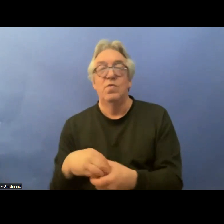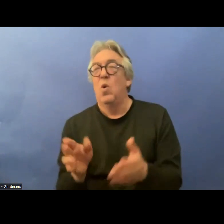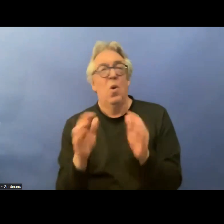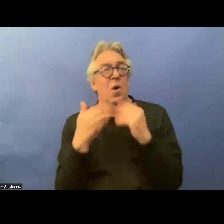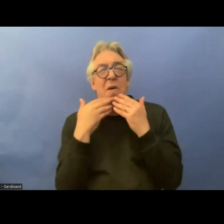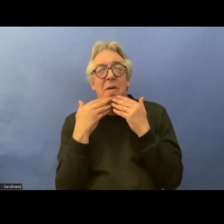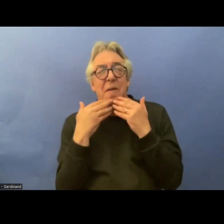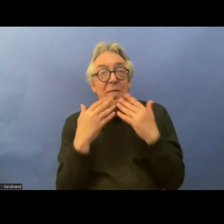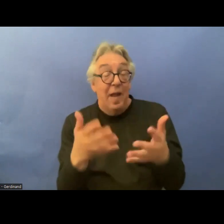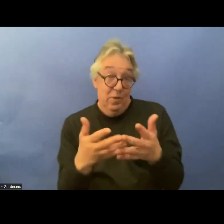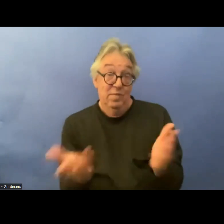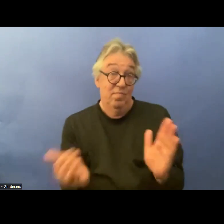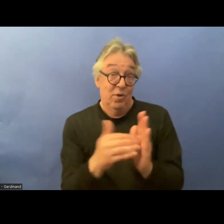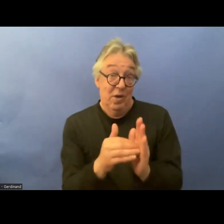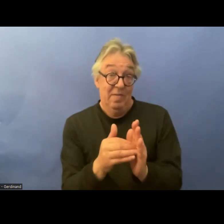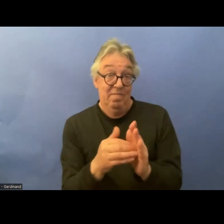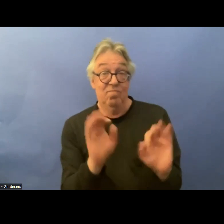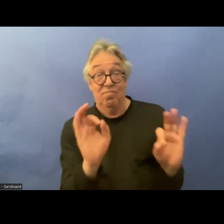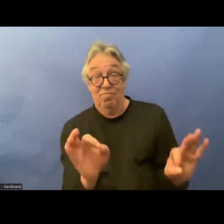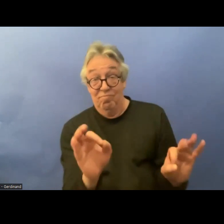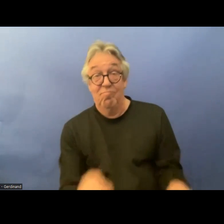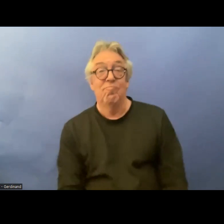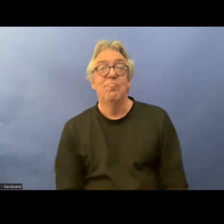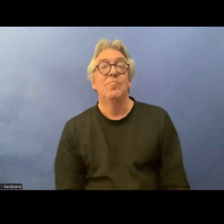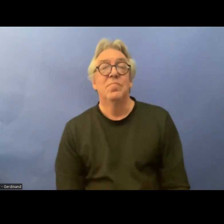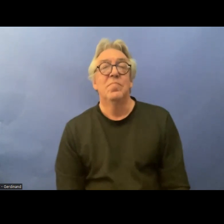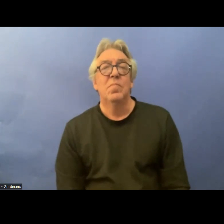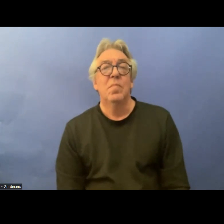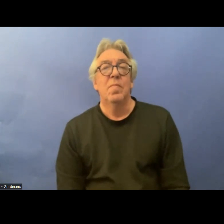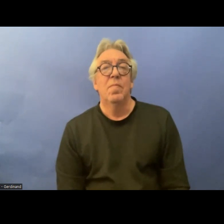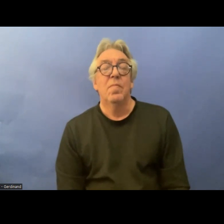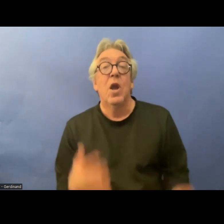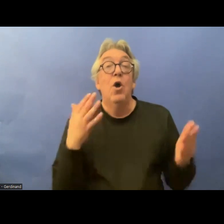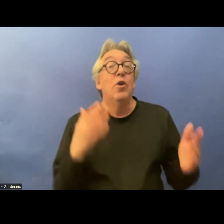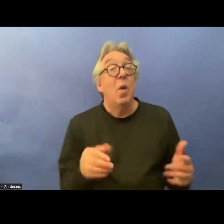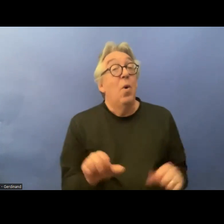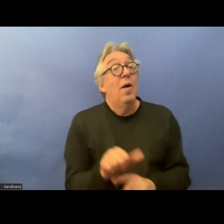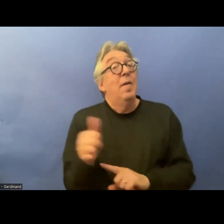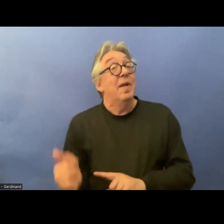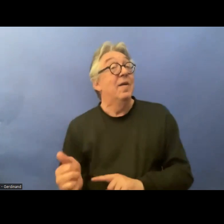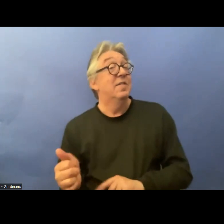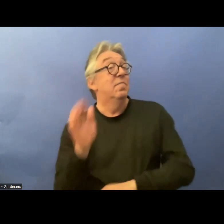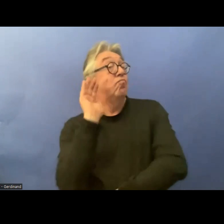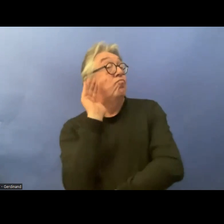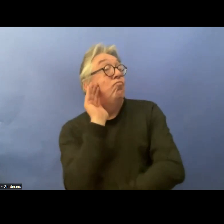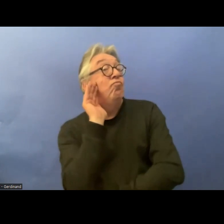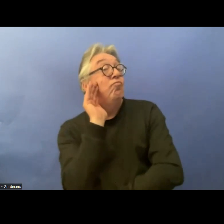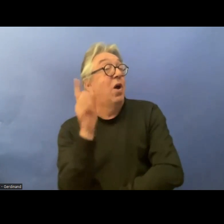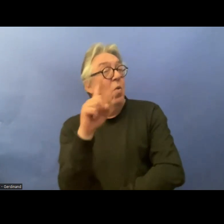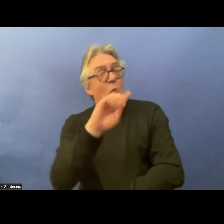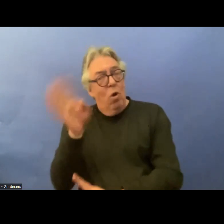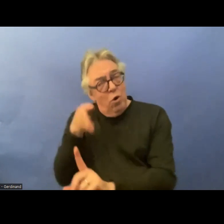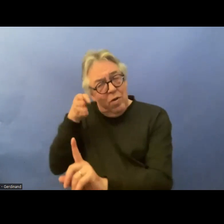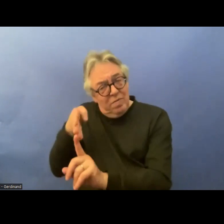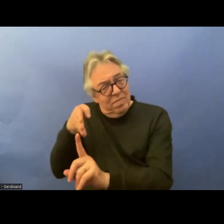many thanks once again, Notani, and to OCHA as well. So let us move ahead also to hear from a specific sector to see how